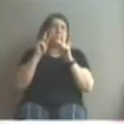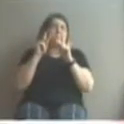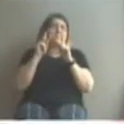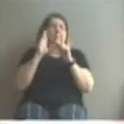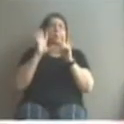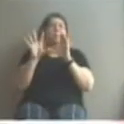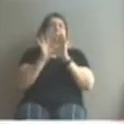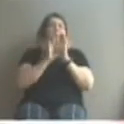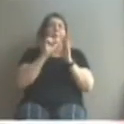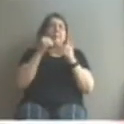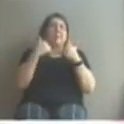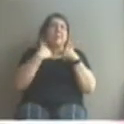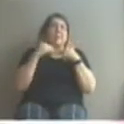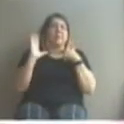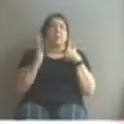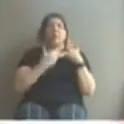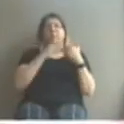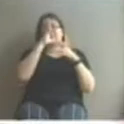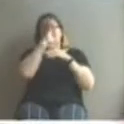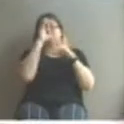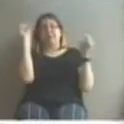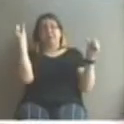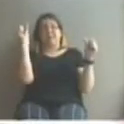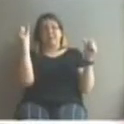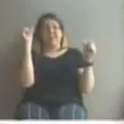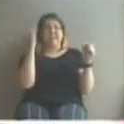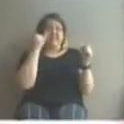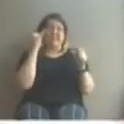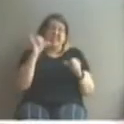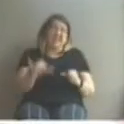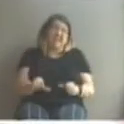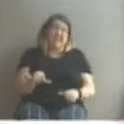would choose not to have our president right now